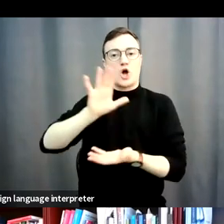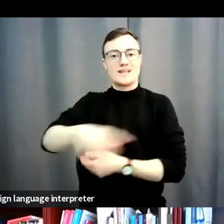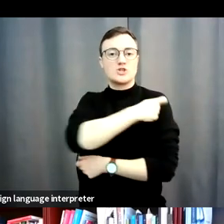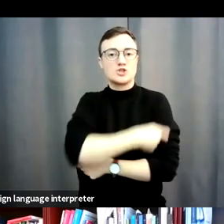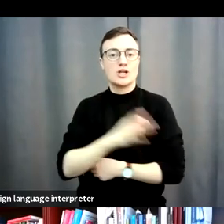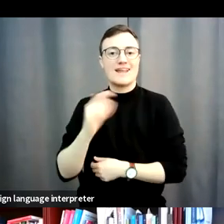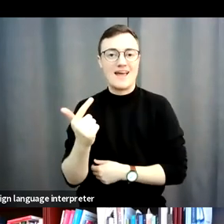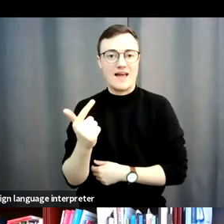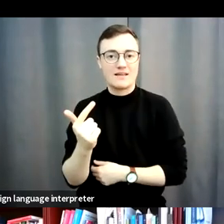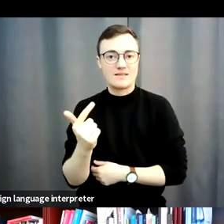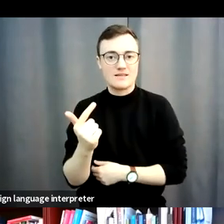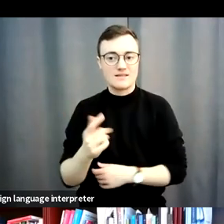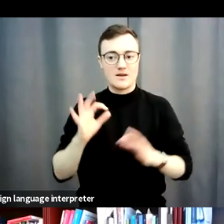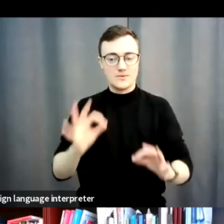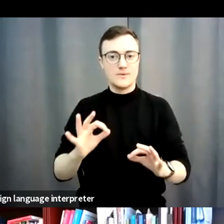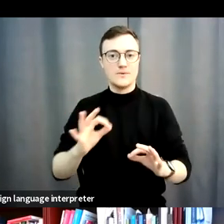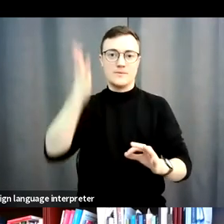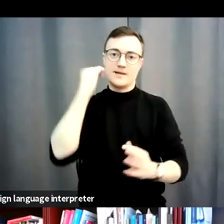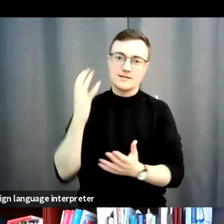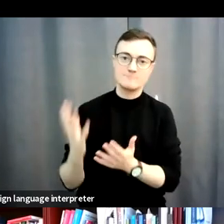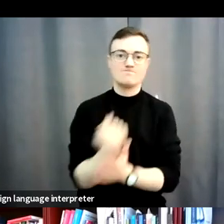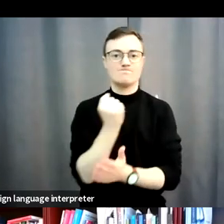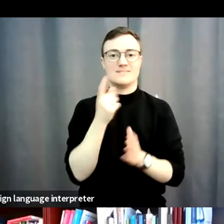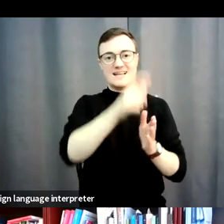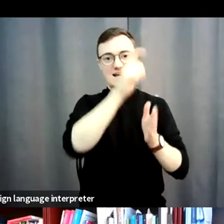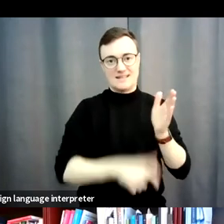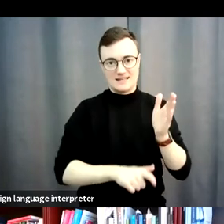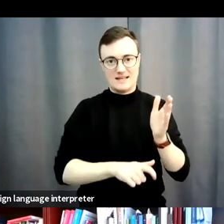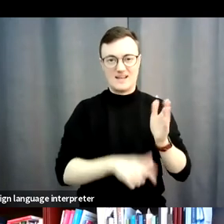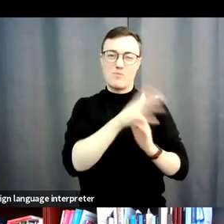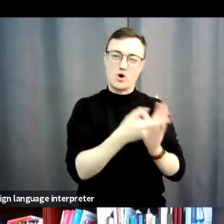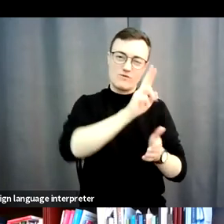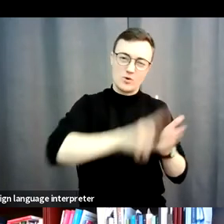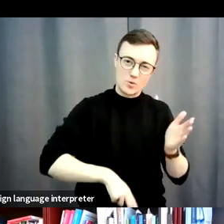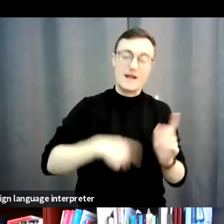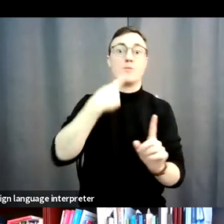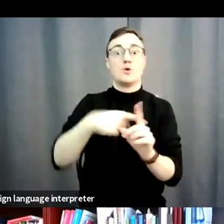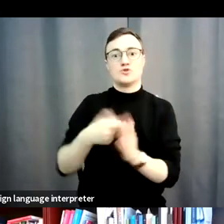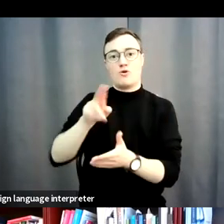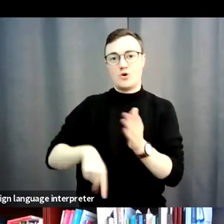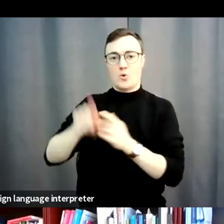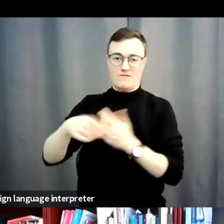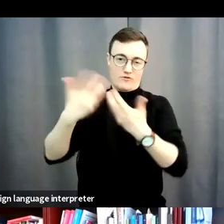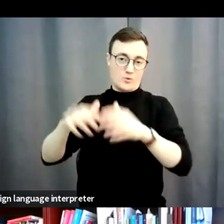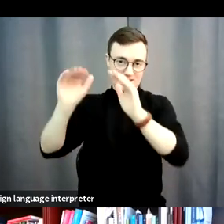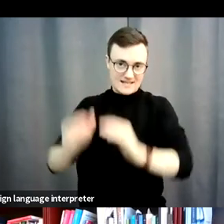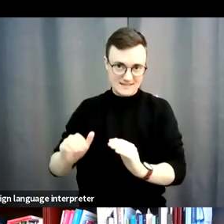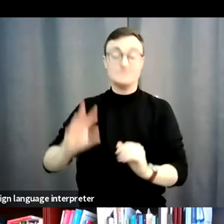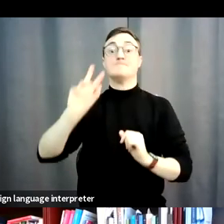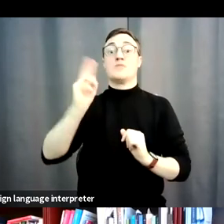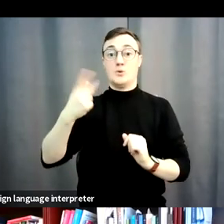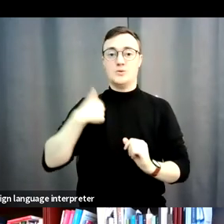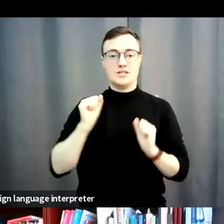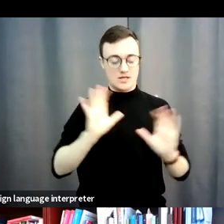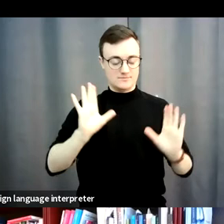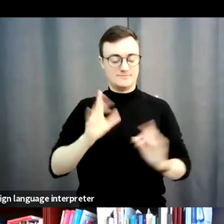these particular articles, both in the CRPD as well as in the CRC. But I'm going to stop talking and hand over to Jessica to give a